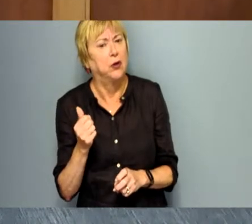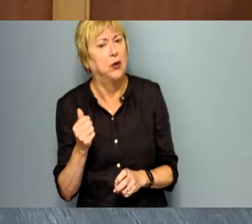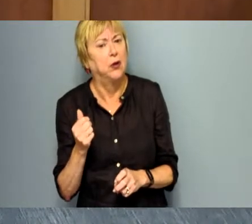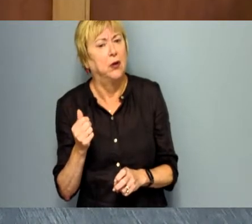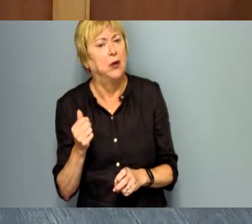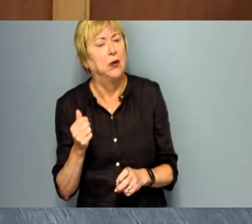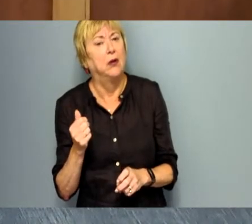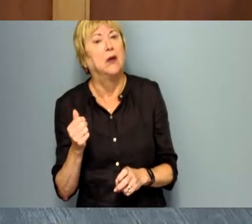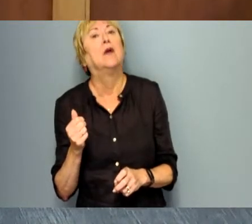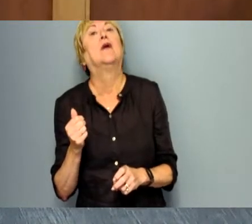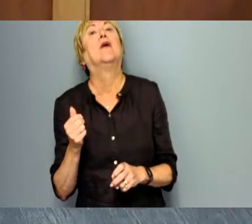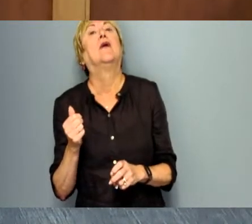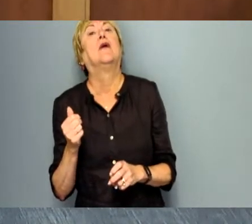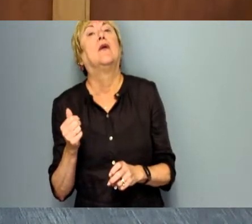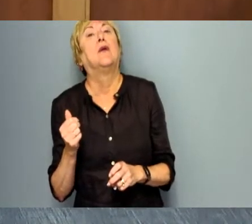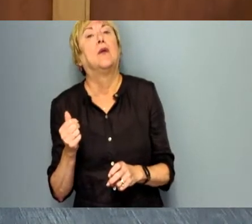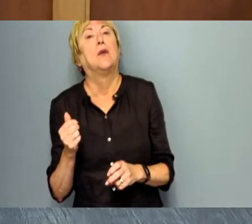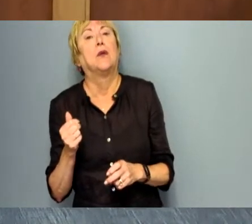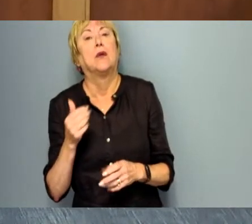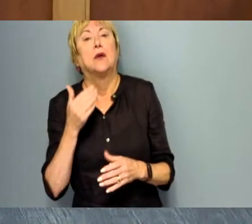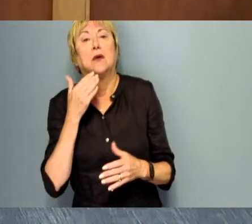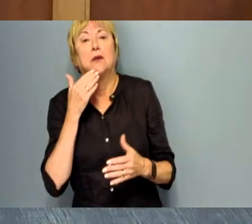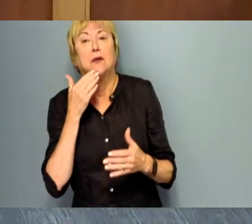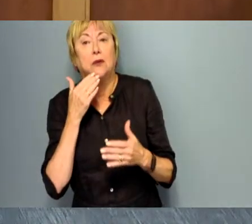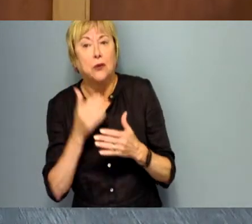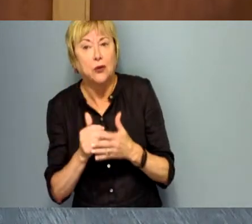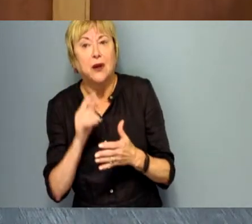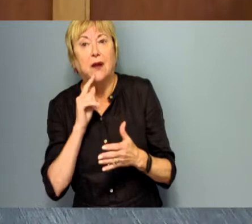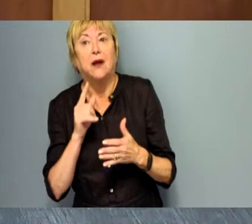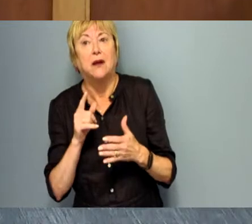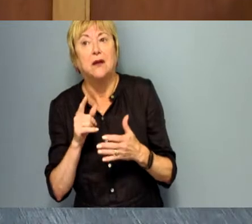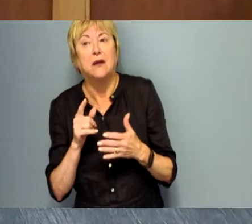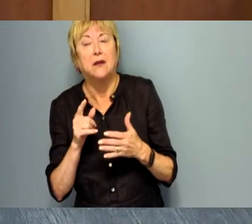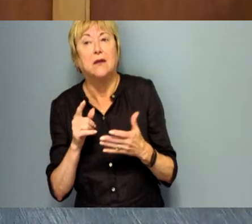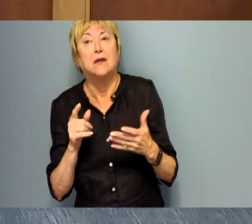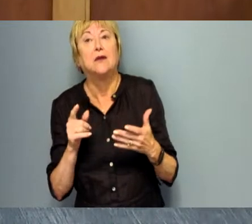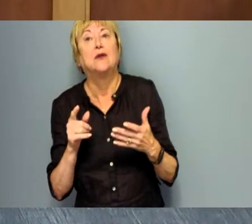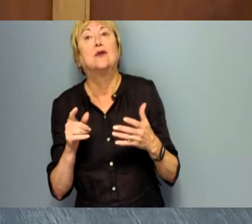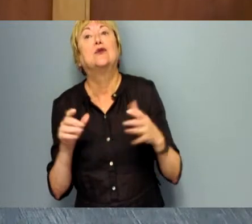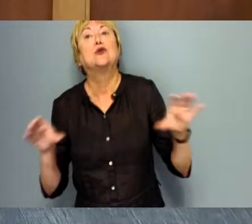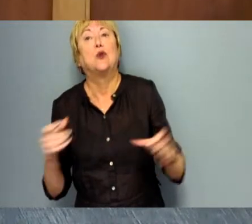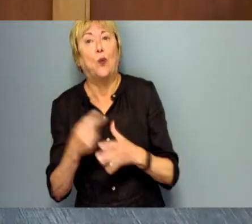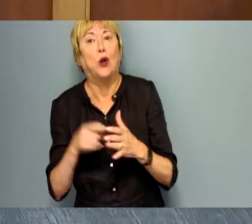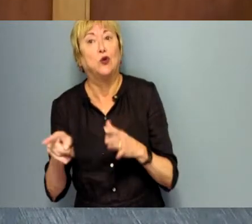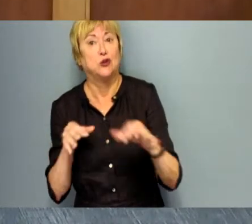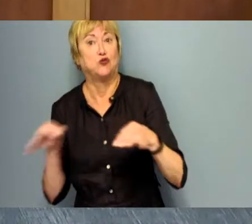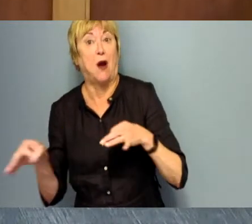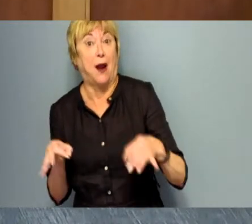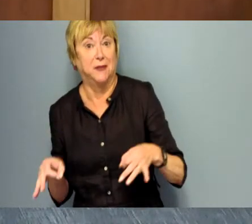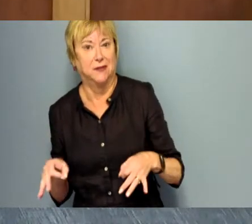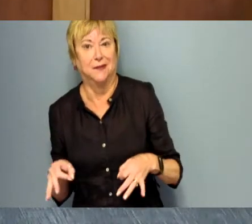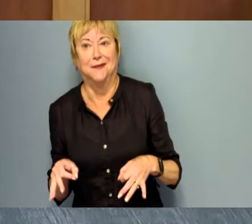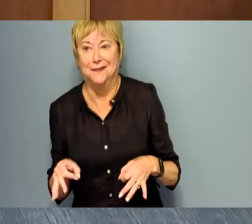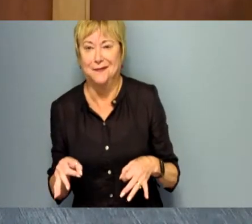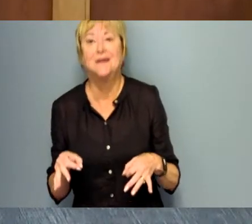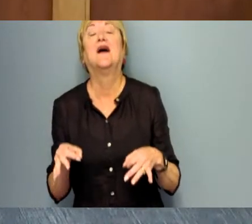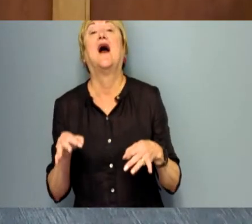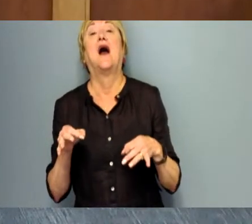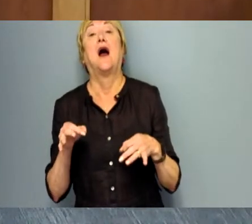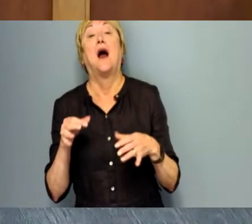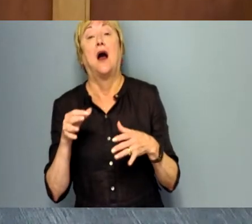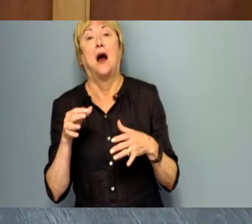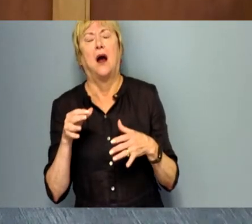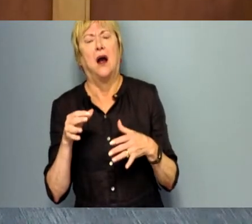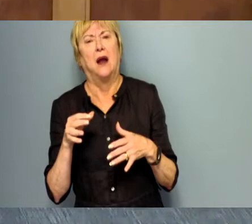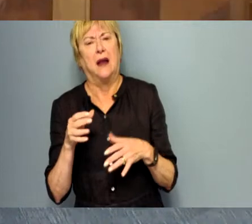your descriptive word, they're getting a financial bump mid-contract. Is